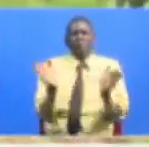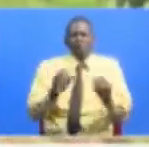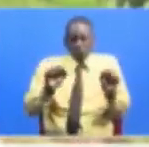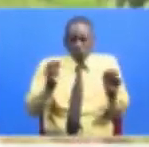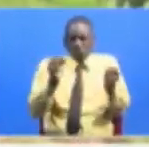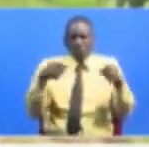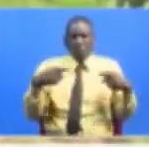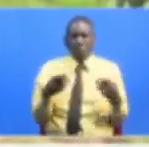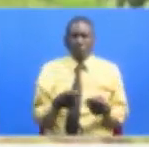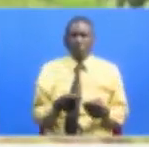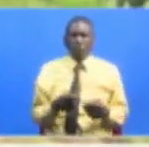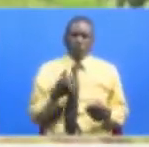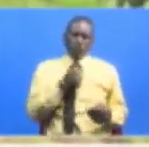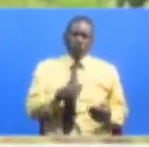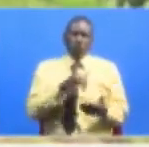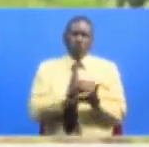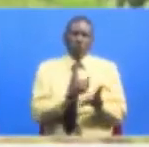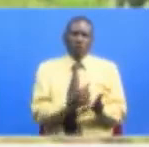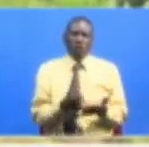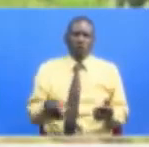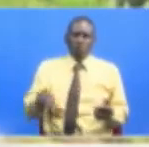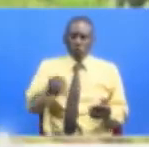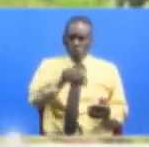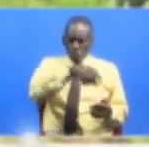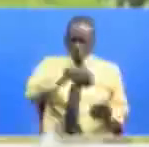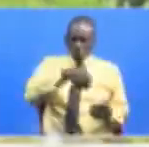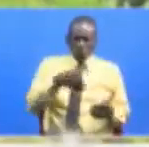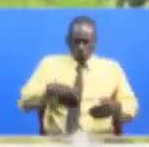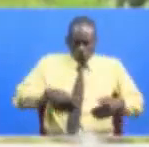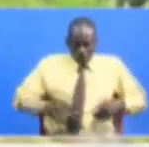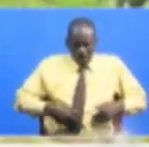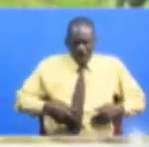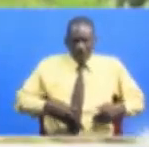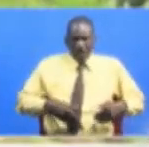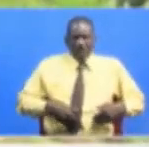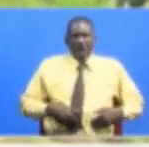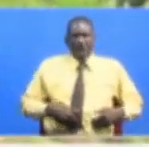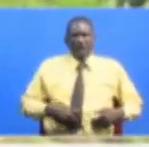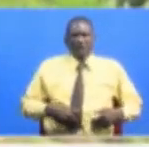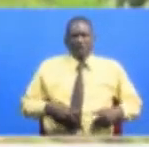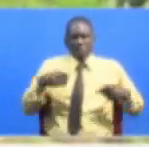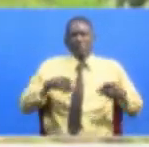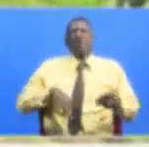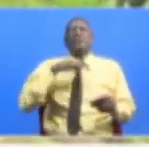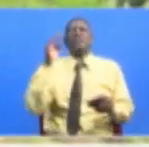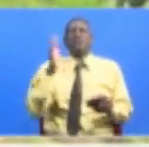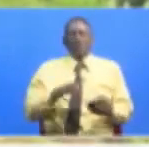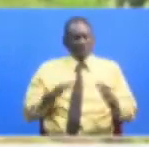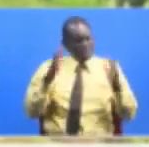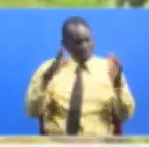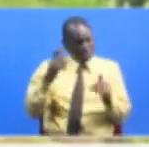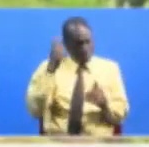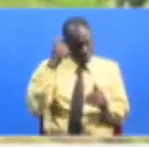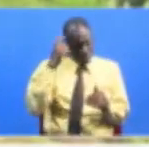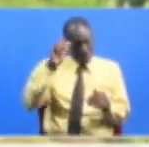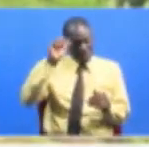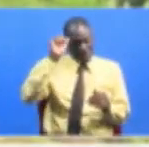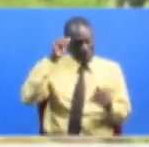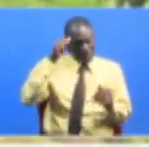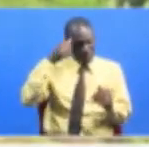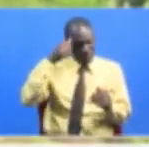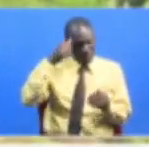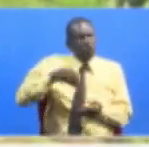mission. It's so unfortunate that we are losing some very young souls, great minds, brilliant minds from the